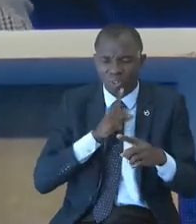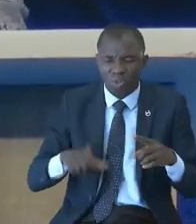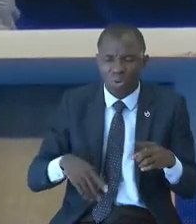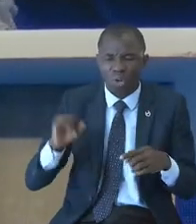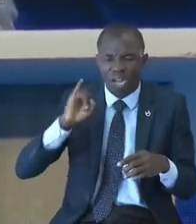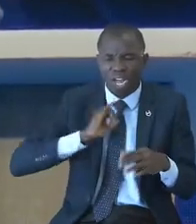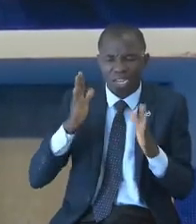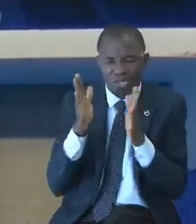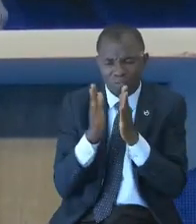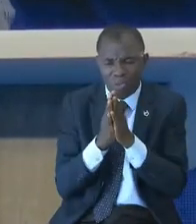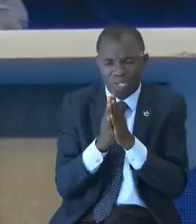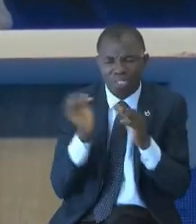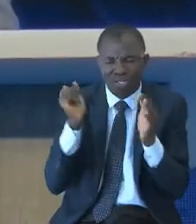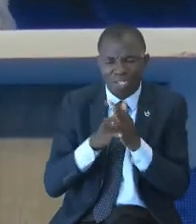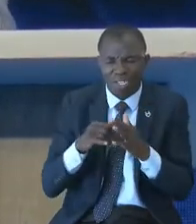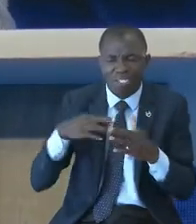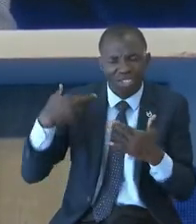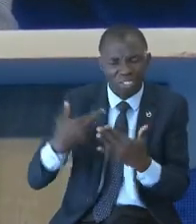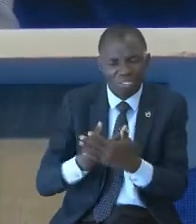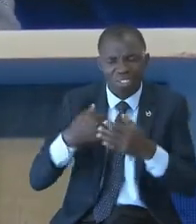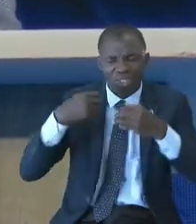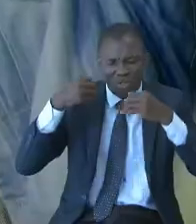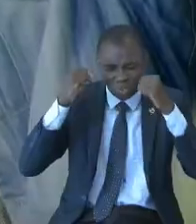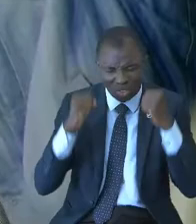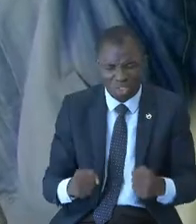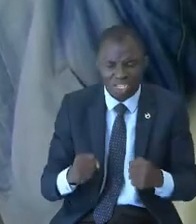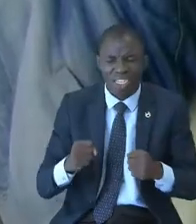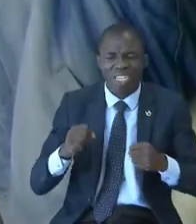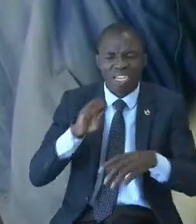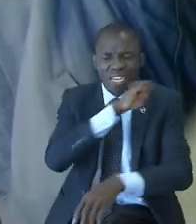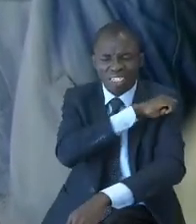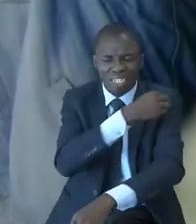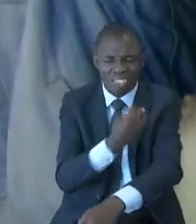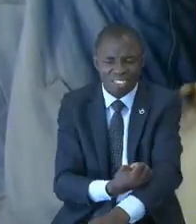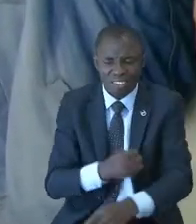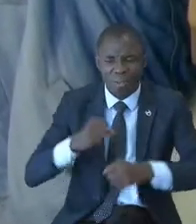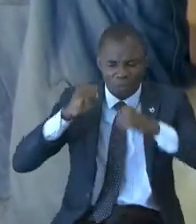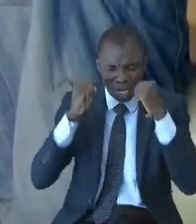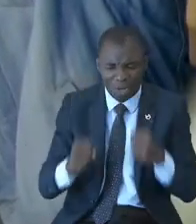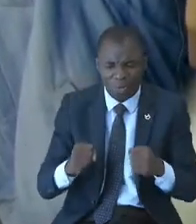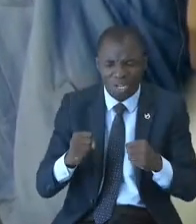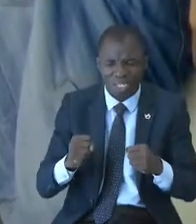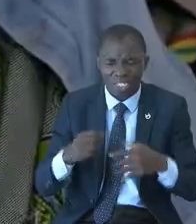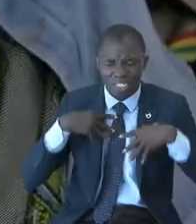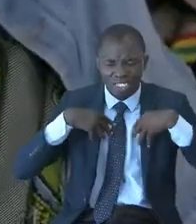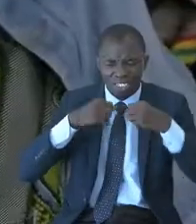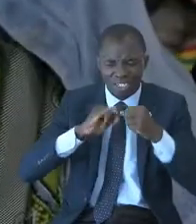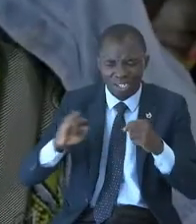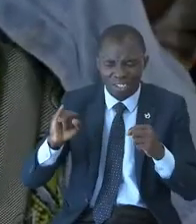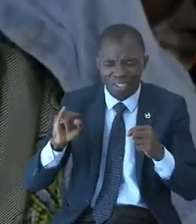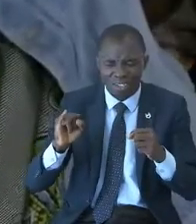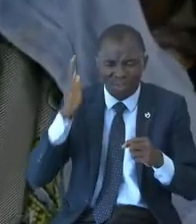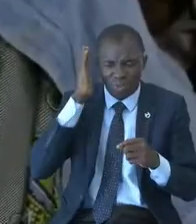that renewed strength, energy, power, healing